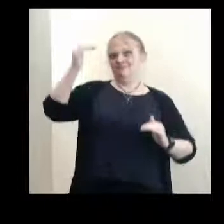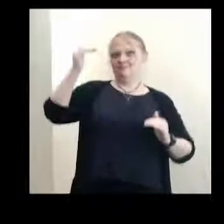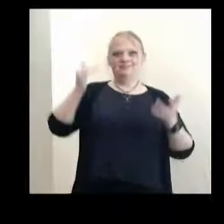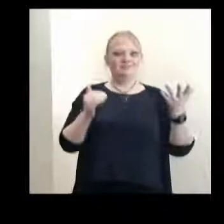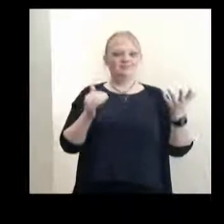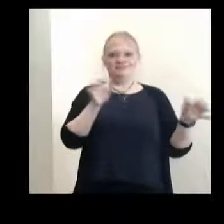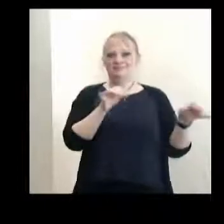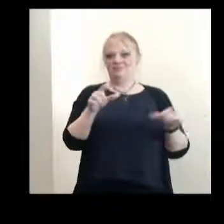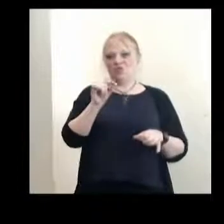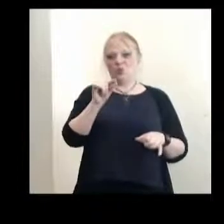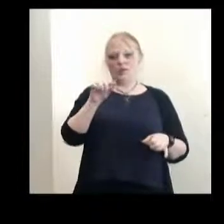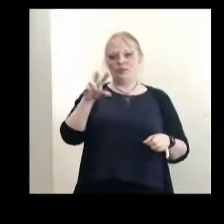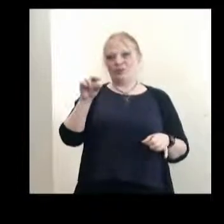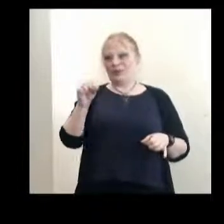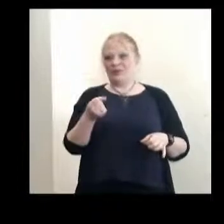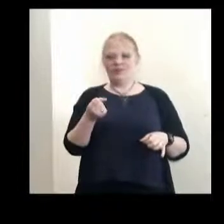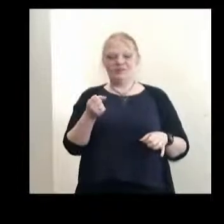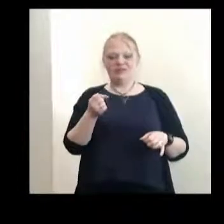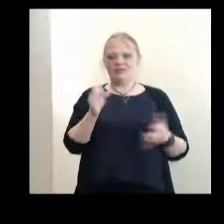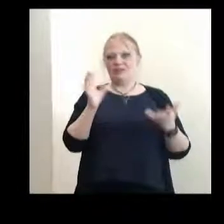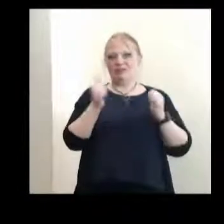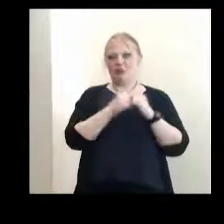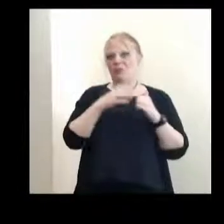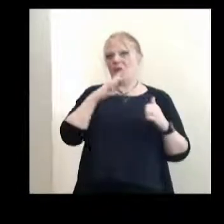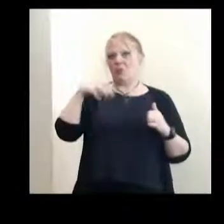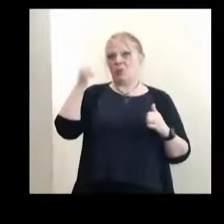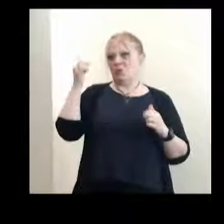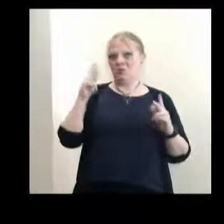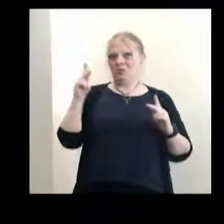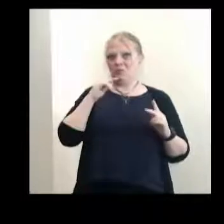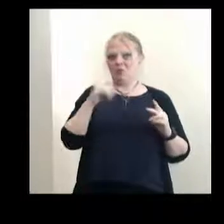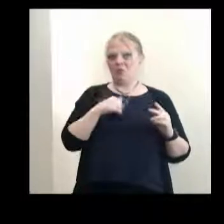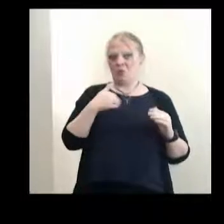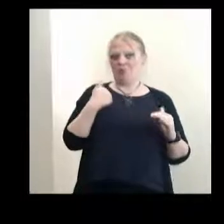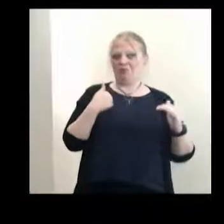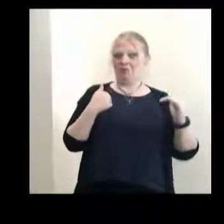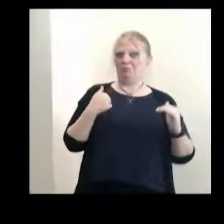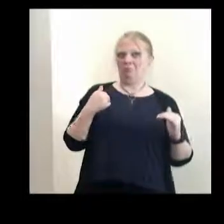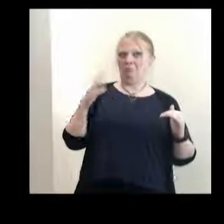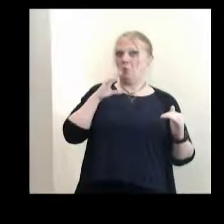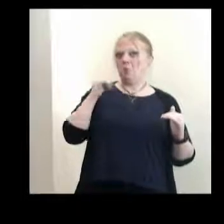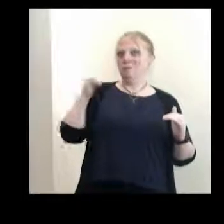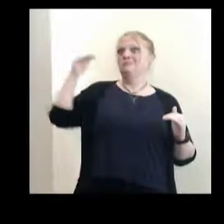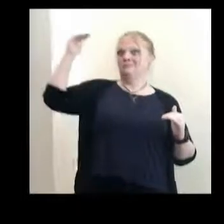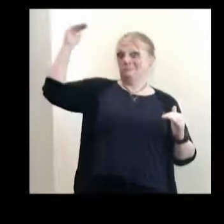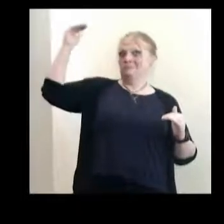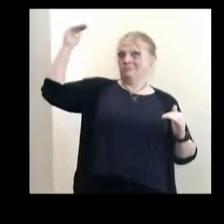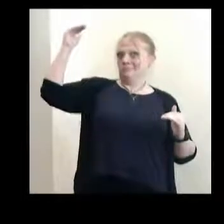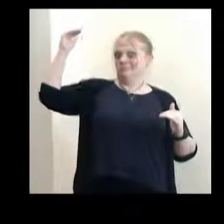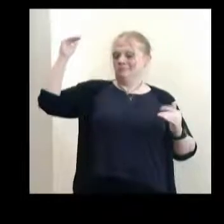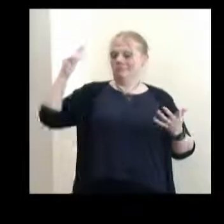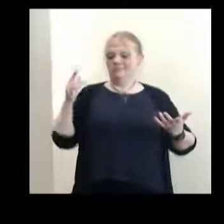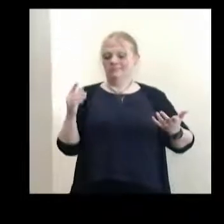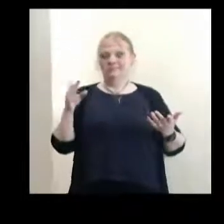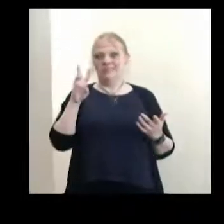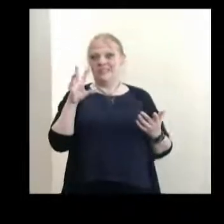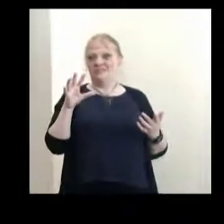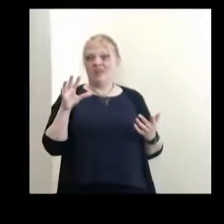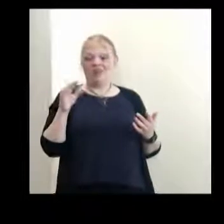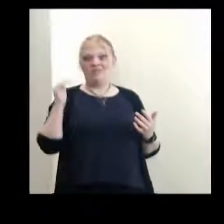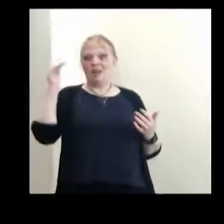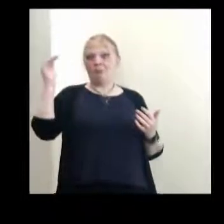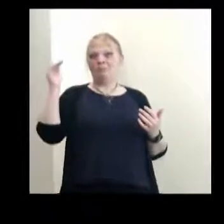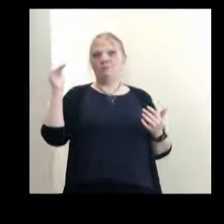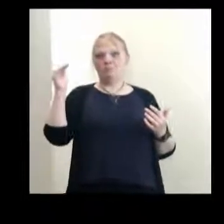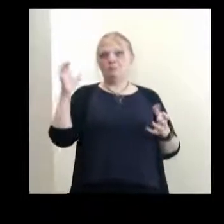are, say, in older people. Also more, our 65 plus, as the county executive says, have very high